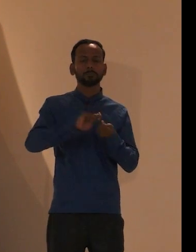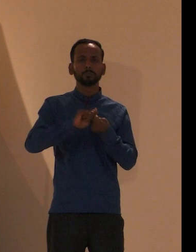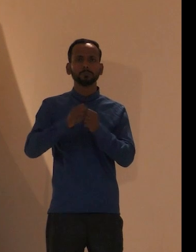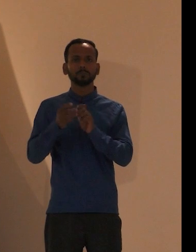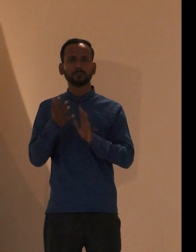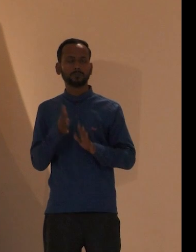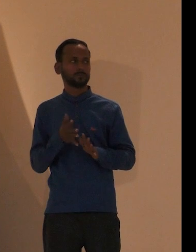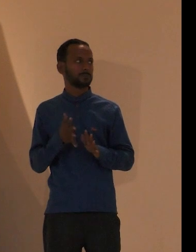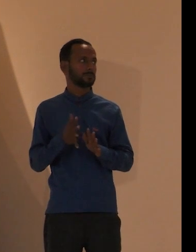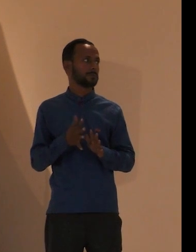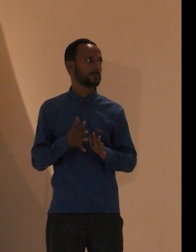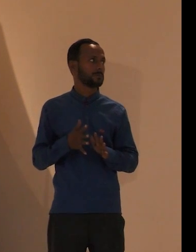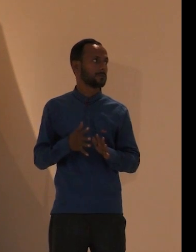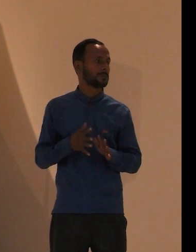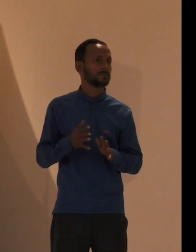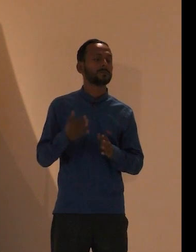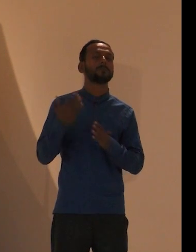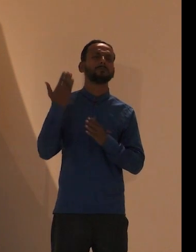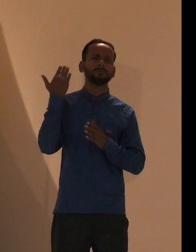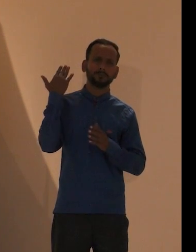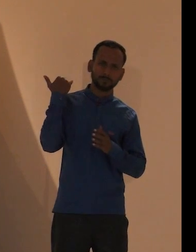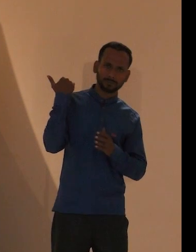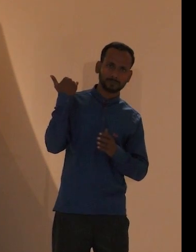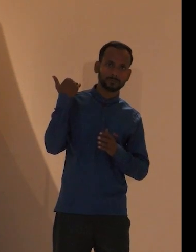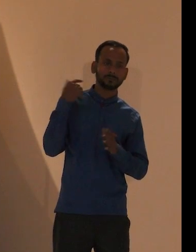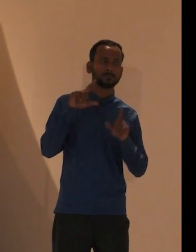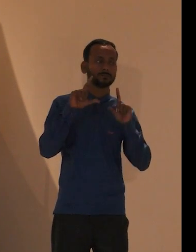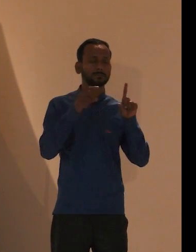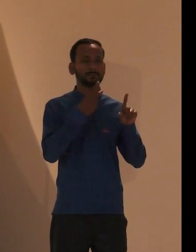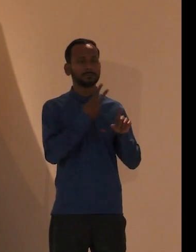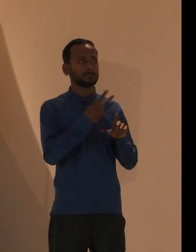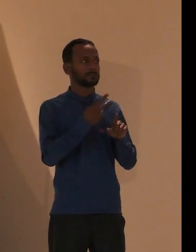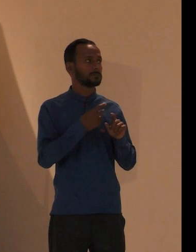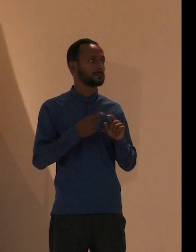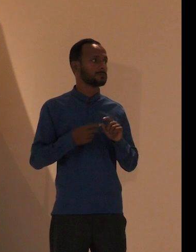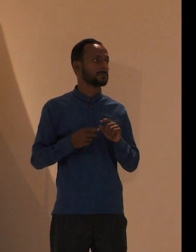is really a very old and tired looking display of the